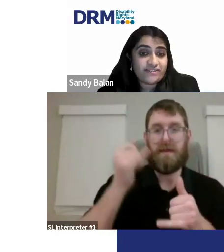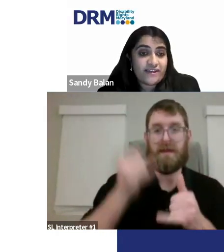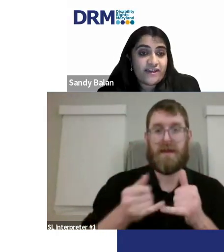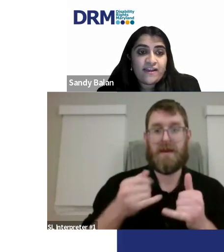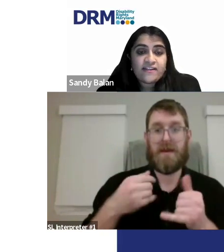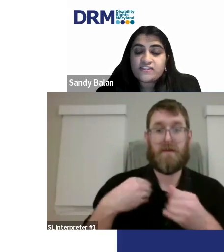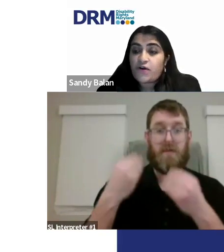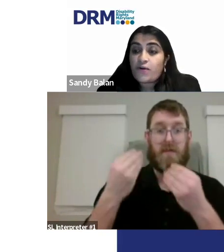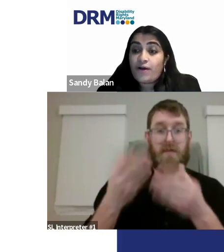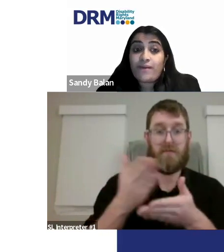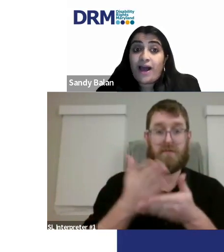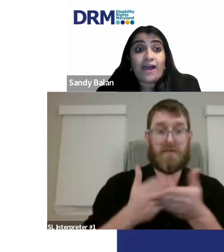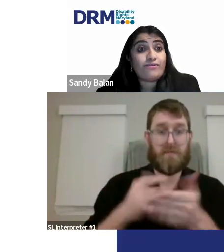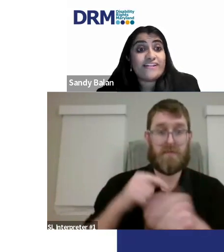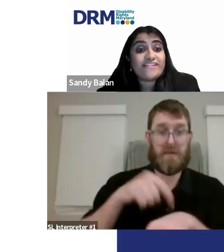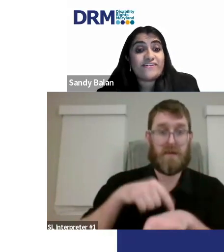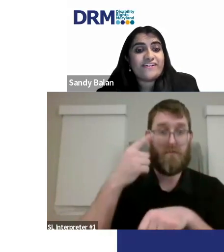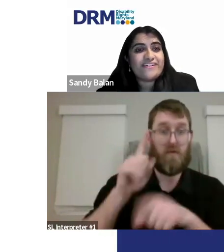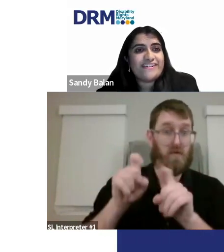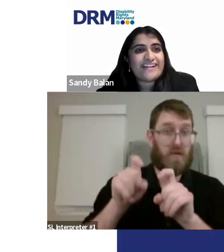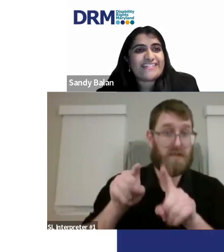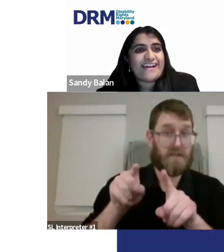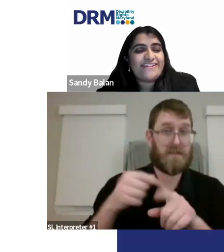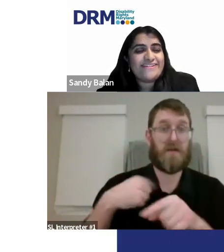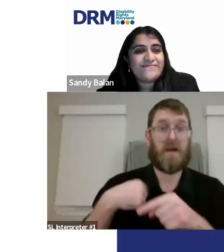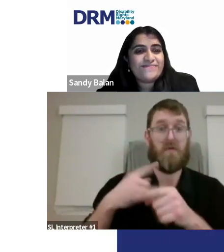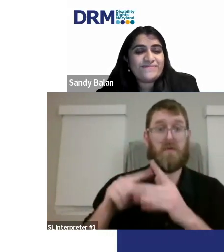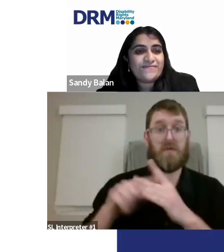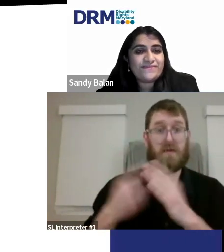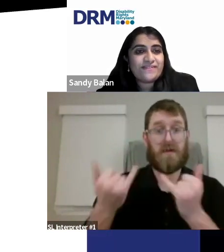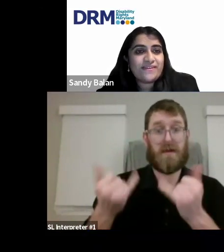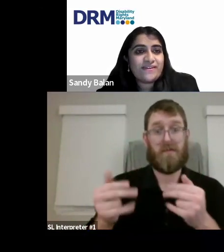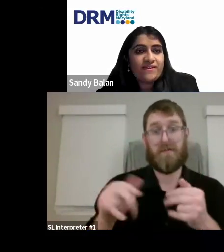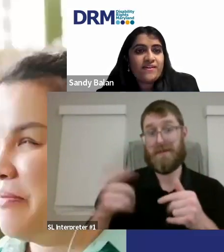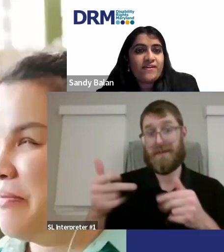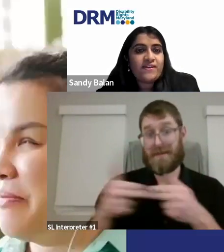for questions. So I will get started. Next slide.